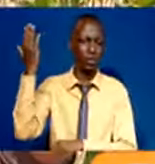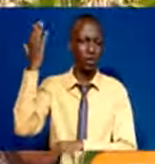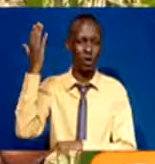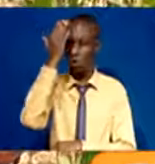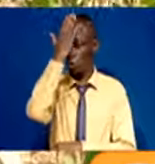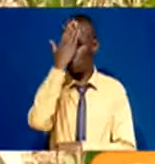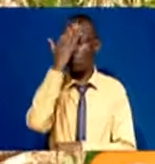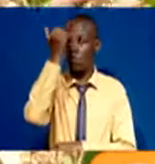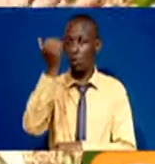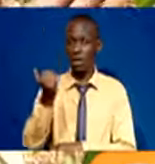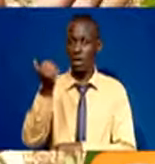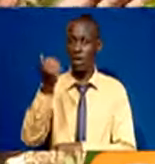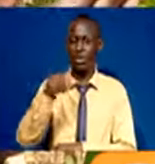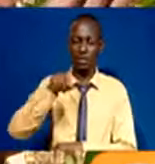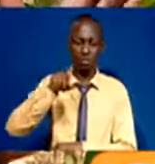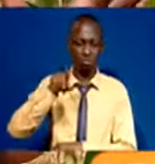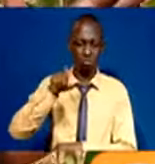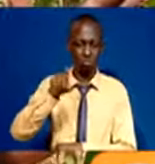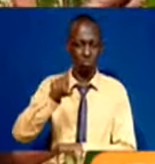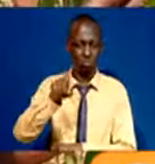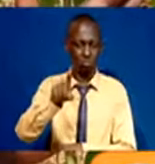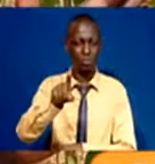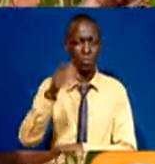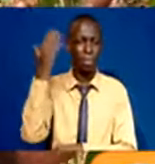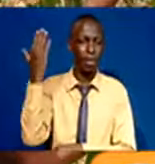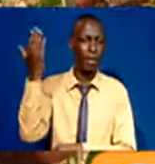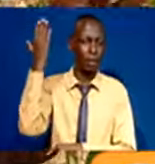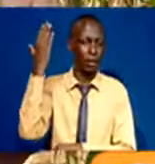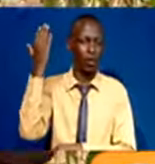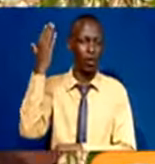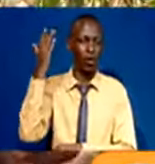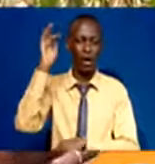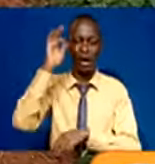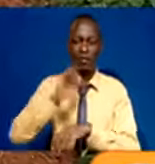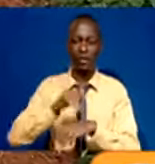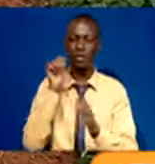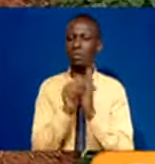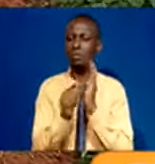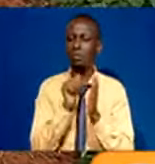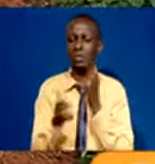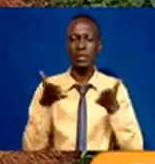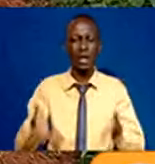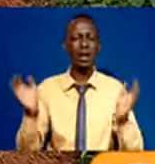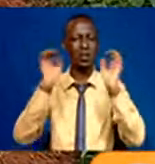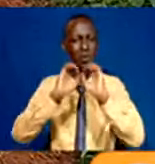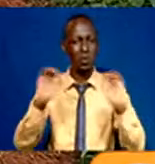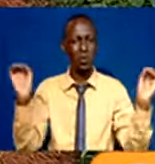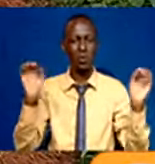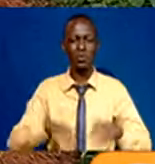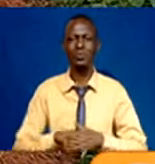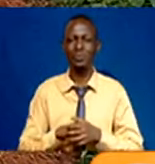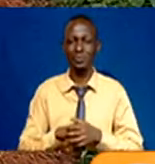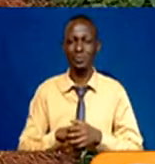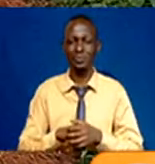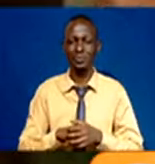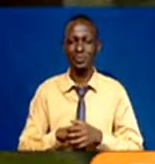Sababu, wadutu wakati huu, hawakufamia hii mahindi sana. Mutuota says he is at